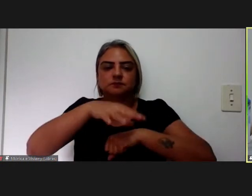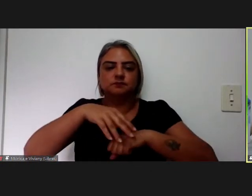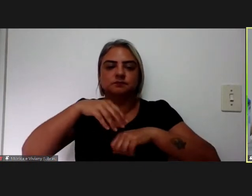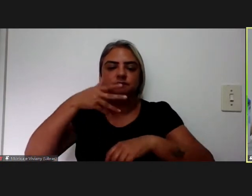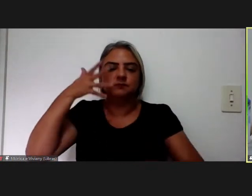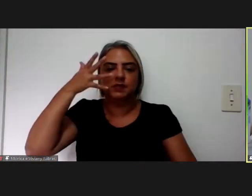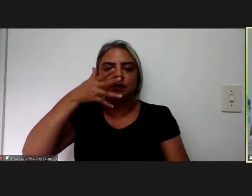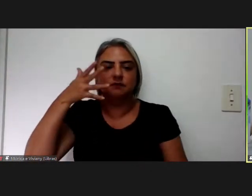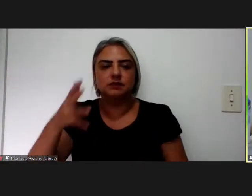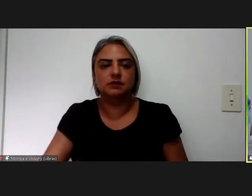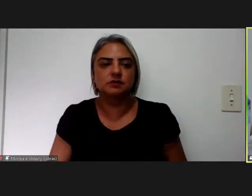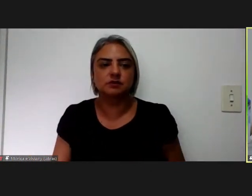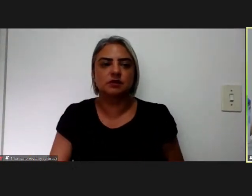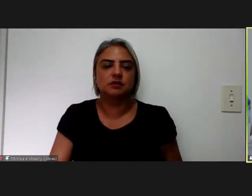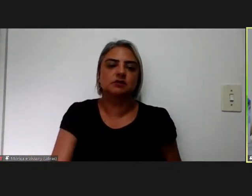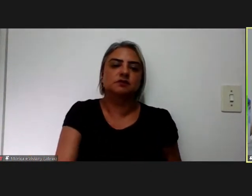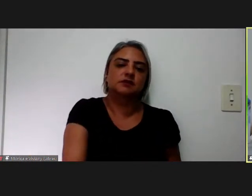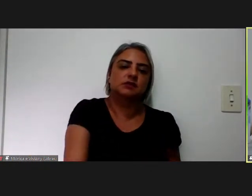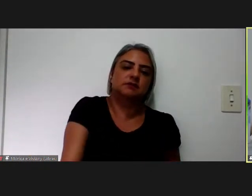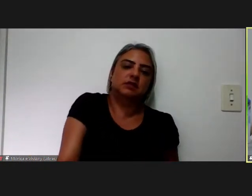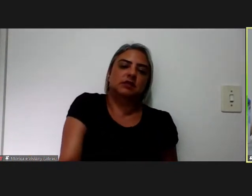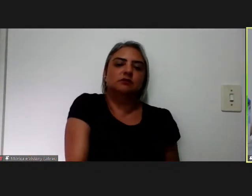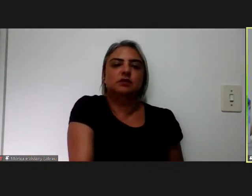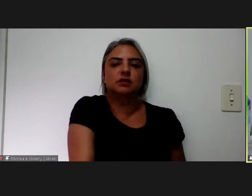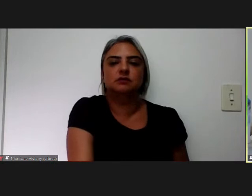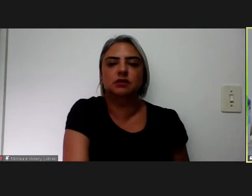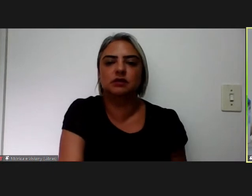I'm going to share my presentation.